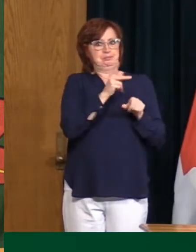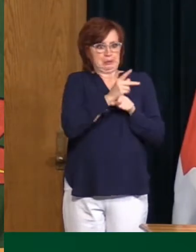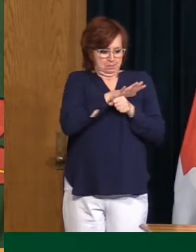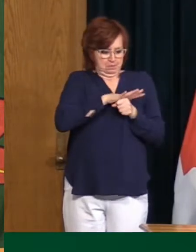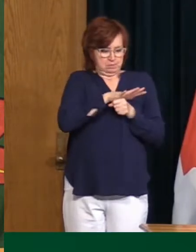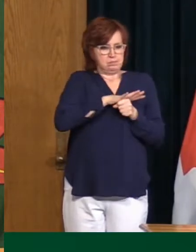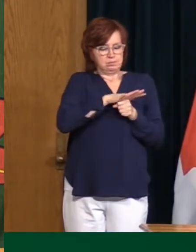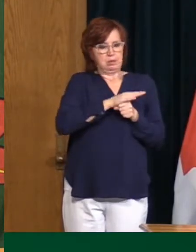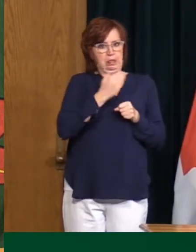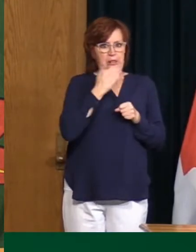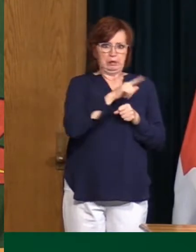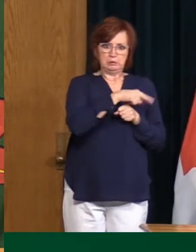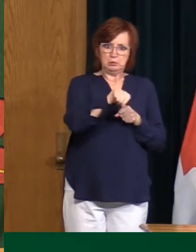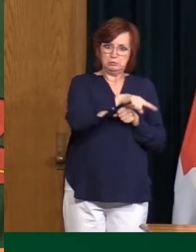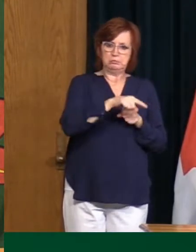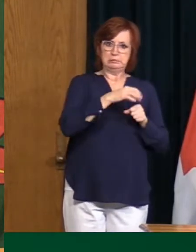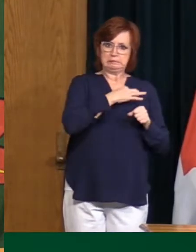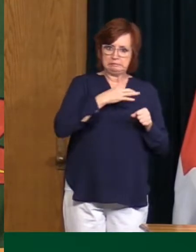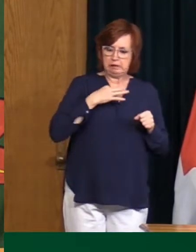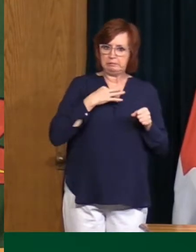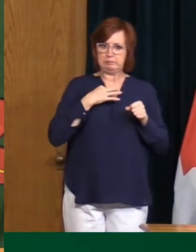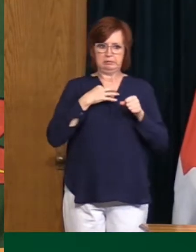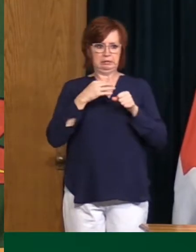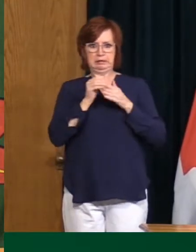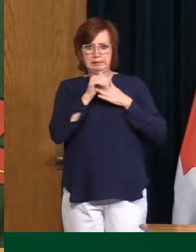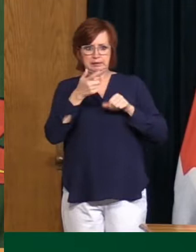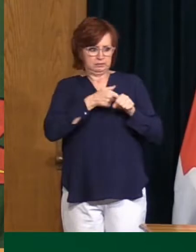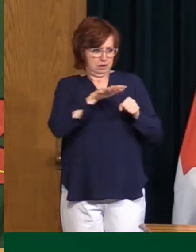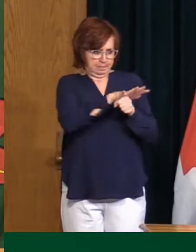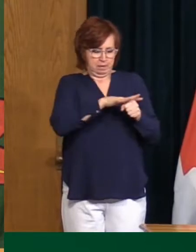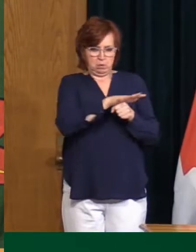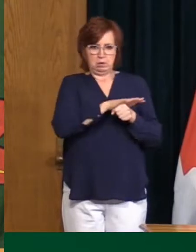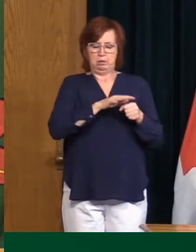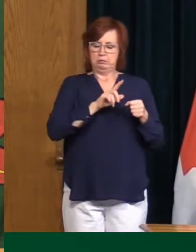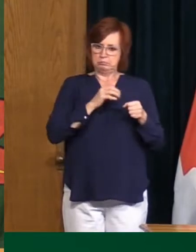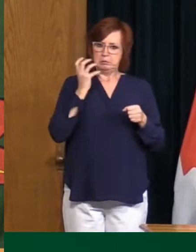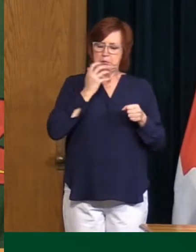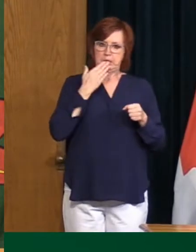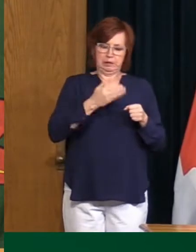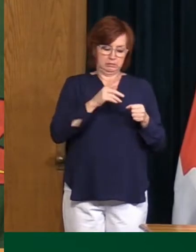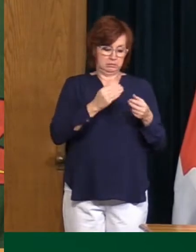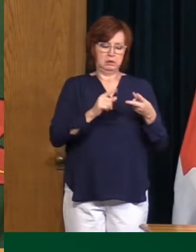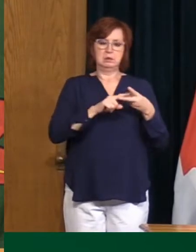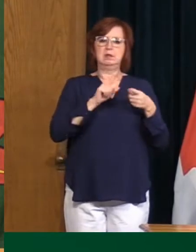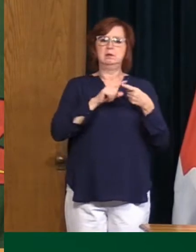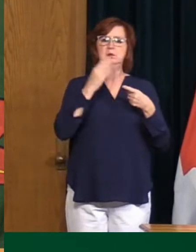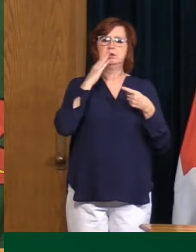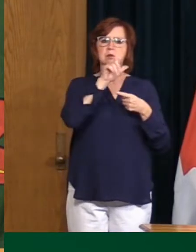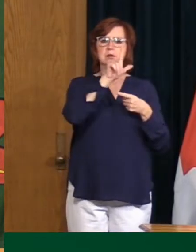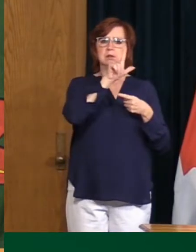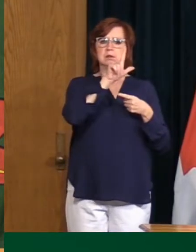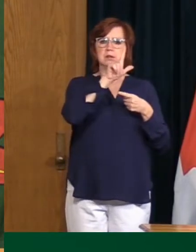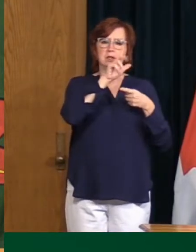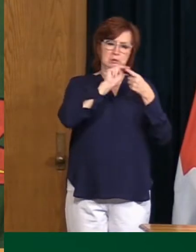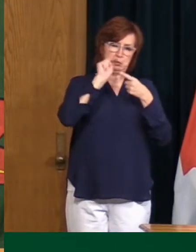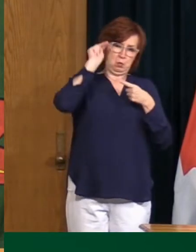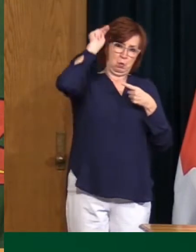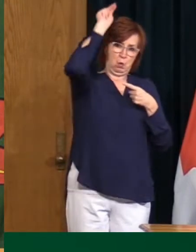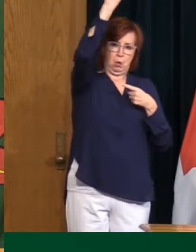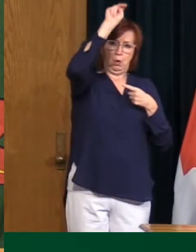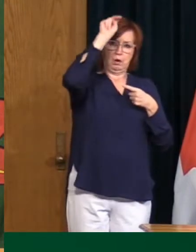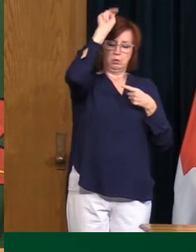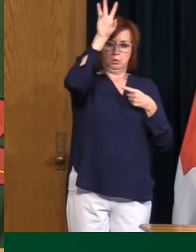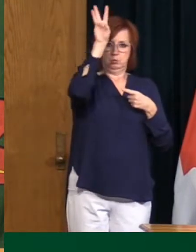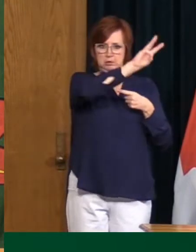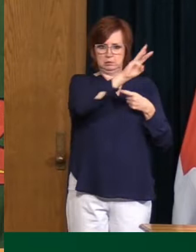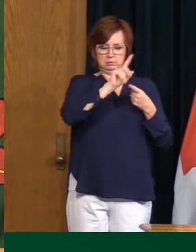in Lloydminster as we manage this together. In the far northwest, while our outbreak in long-term care